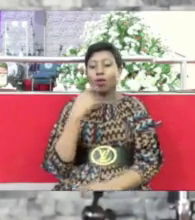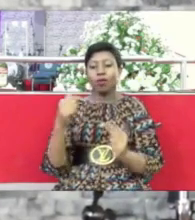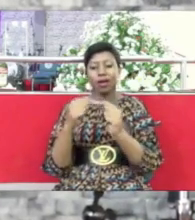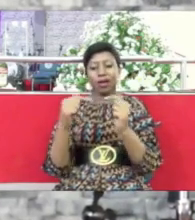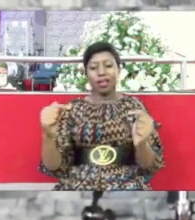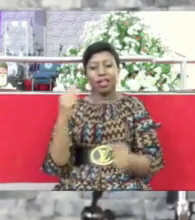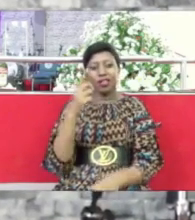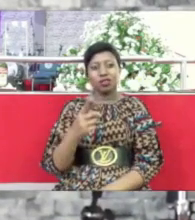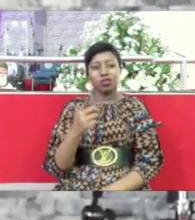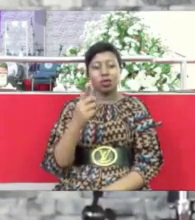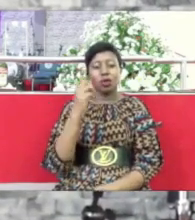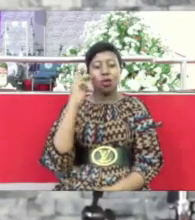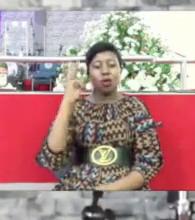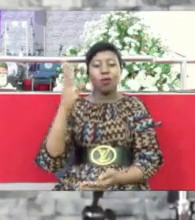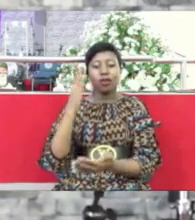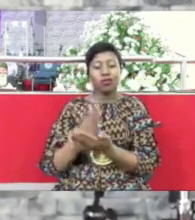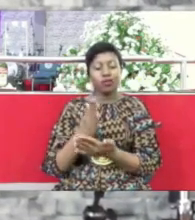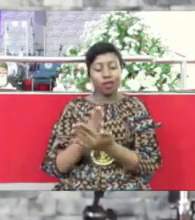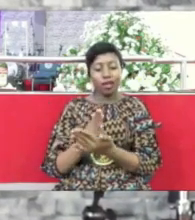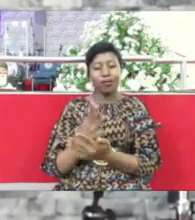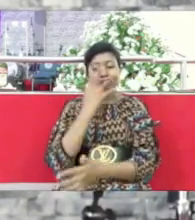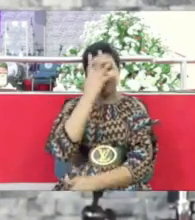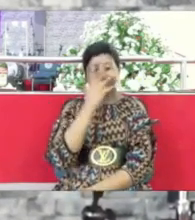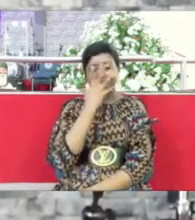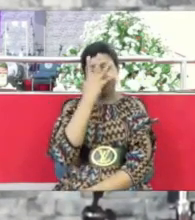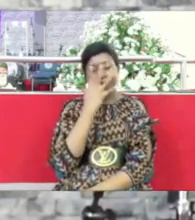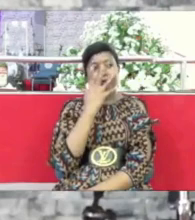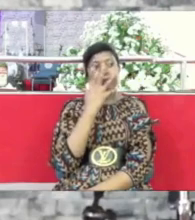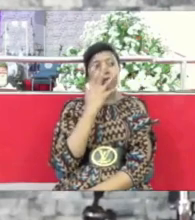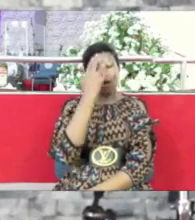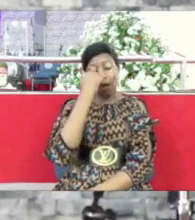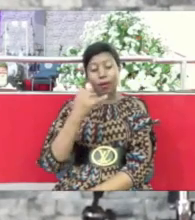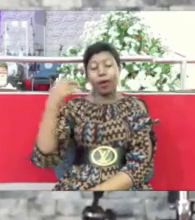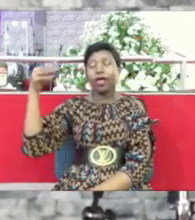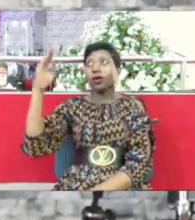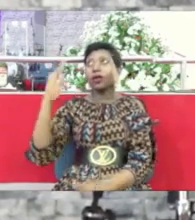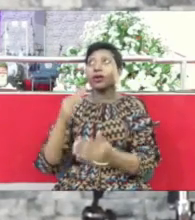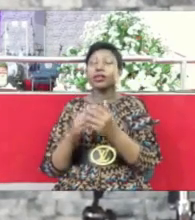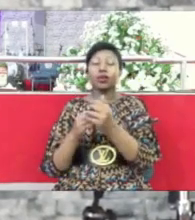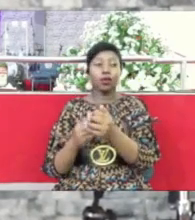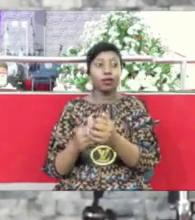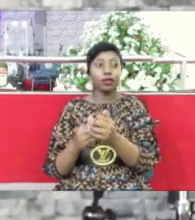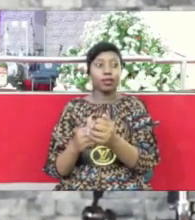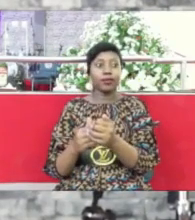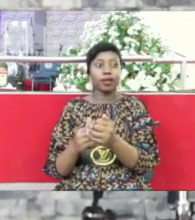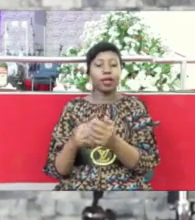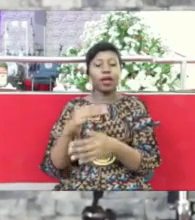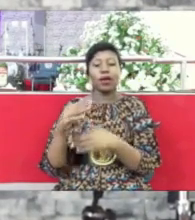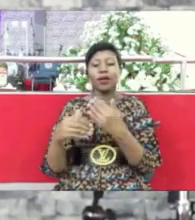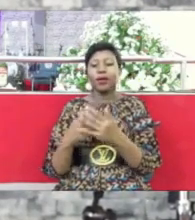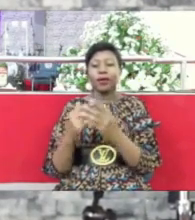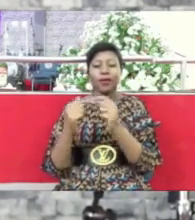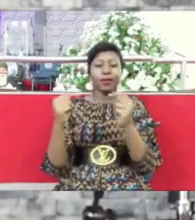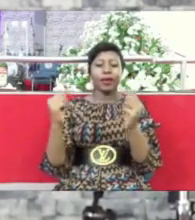Wale ambao walisema kinyume wataaibishwa. And disgraced. Because God is holding my hand. All your enemies, you